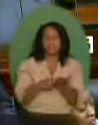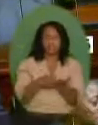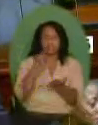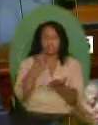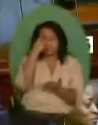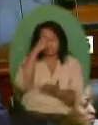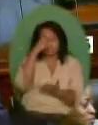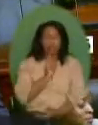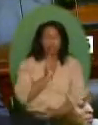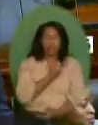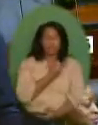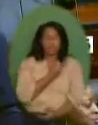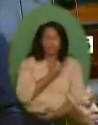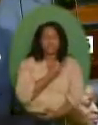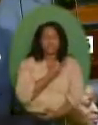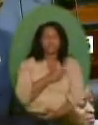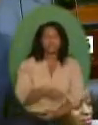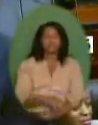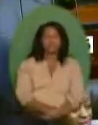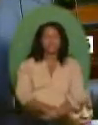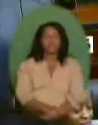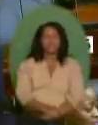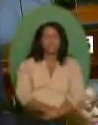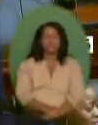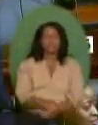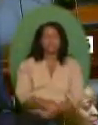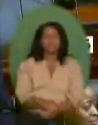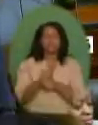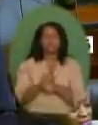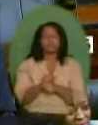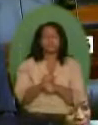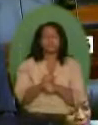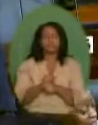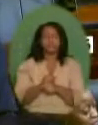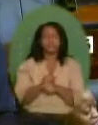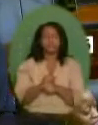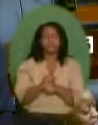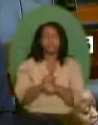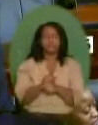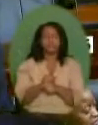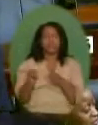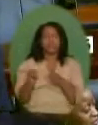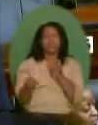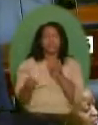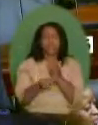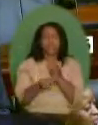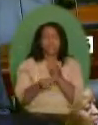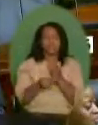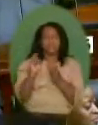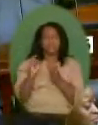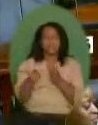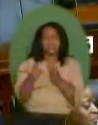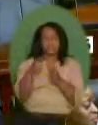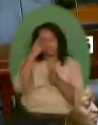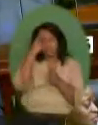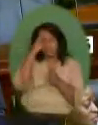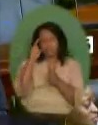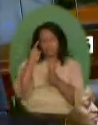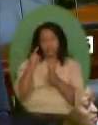critical and replace the need for balanced criticism with outright demonization. When this